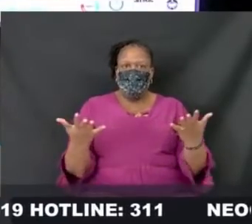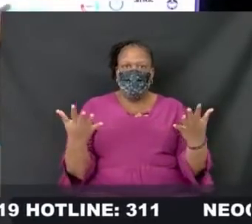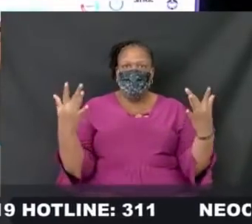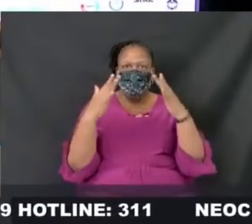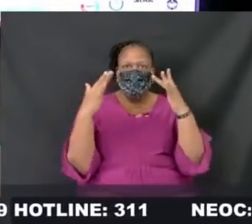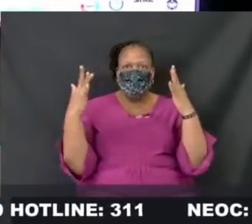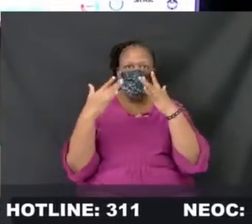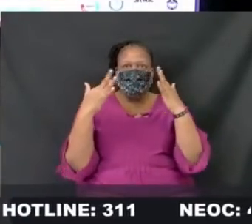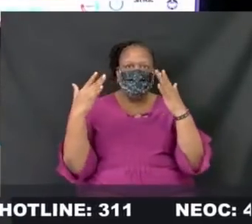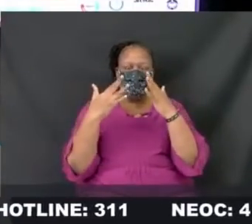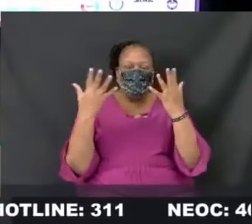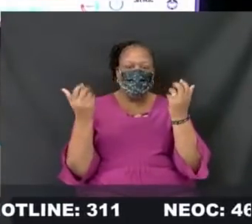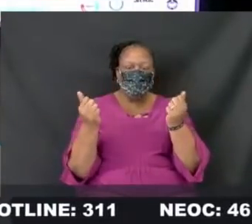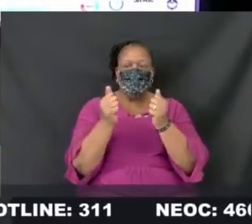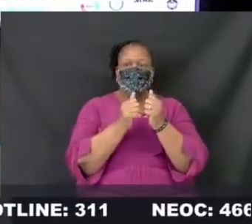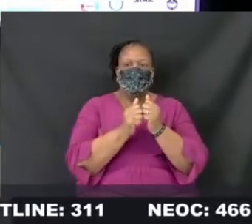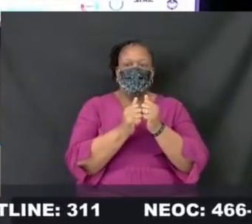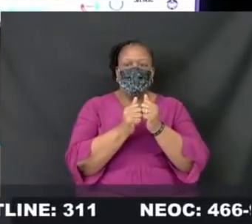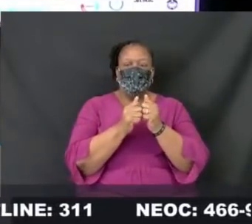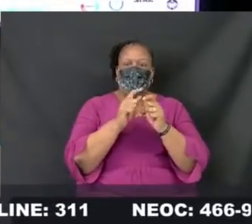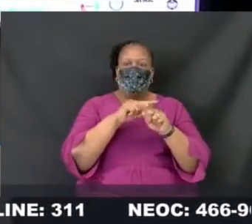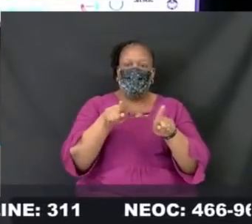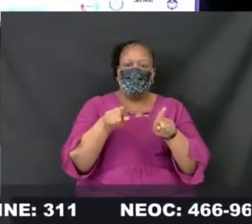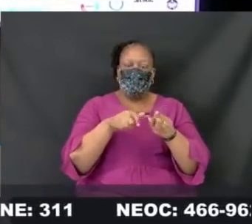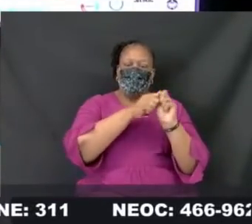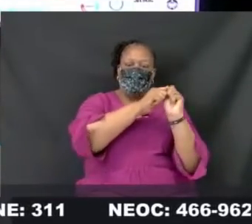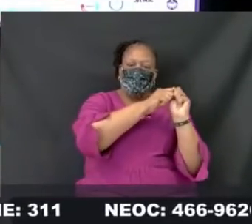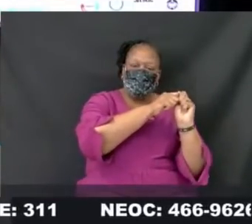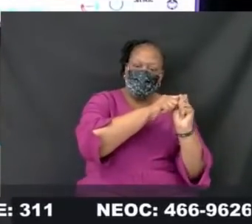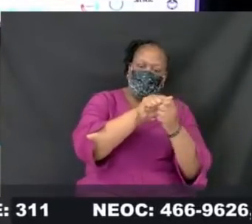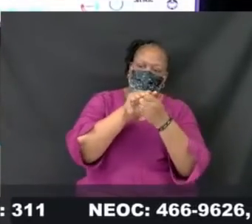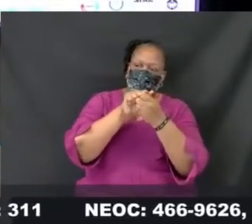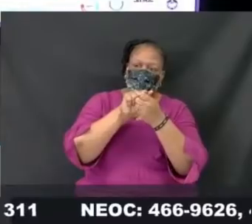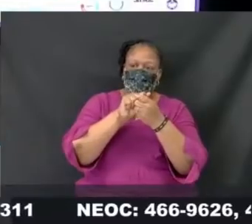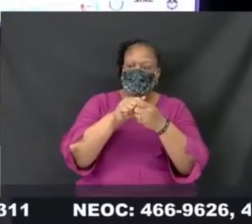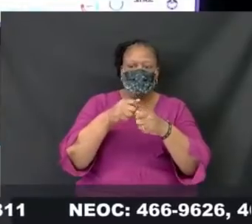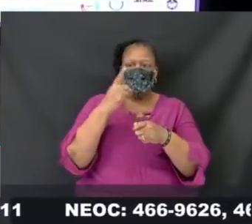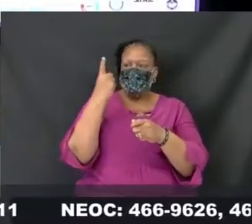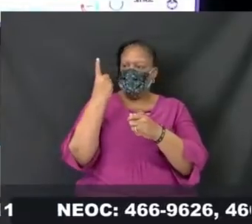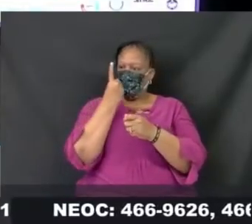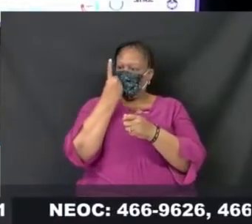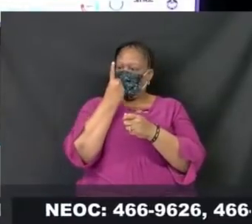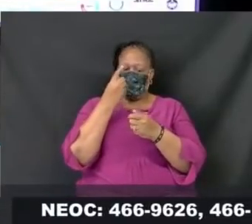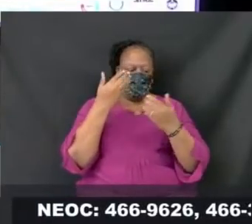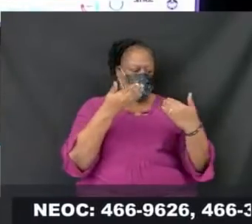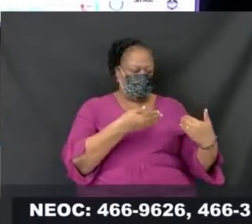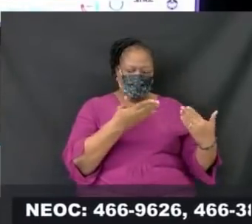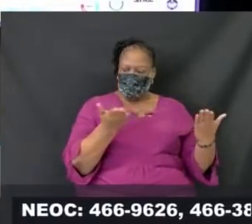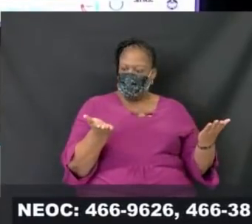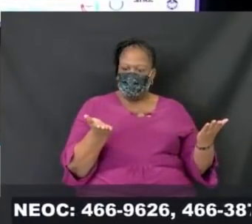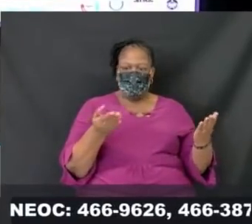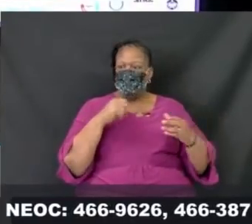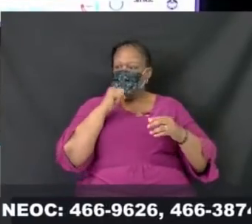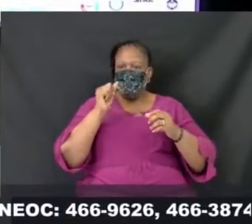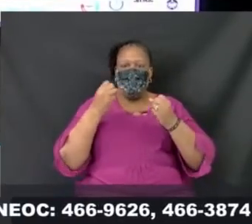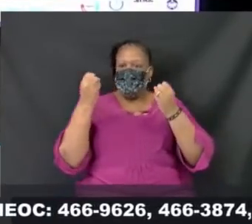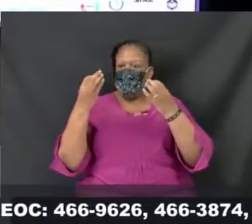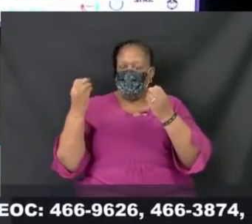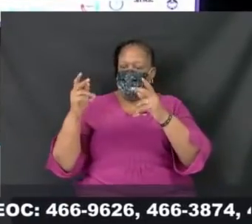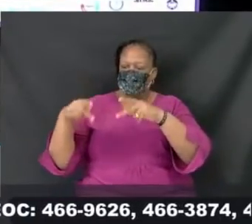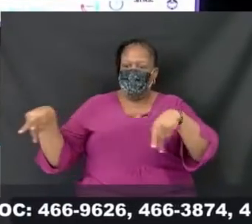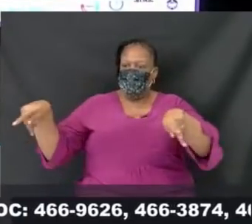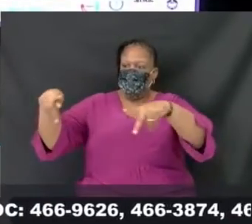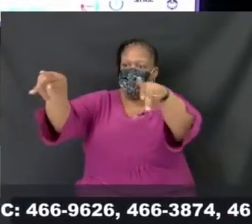sport that you might be just by yourself. You don't require that level of contact and interaction like a football or basketball.